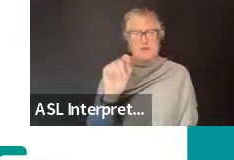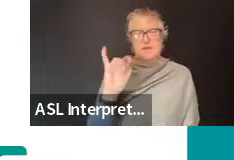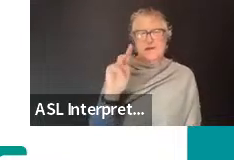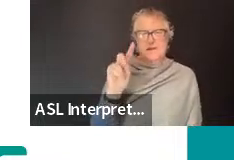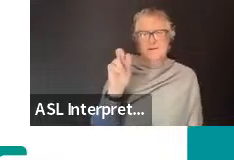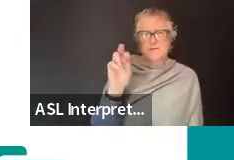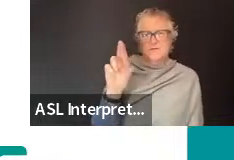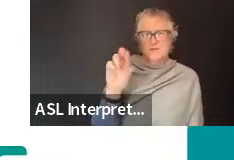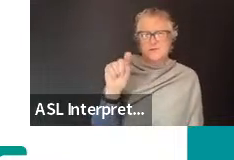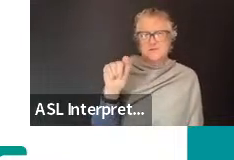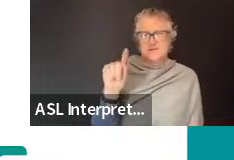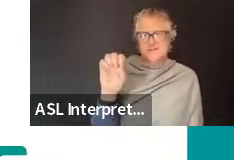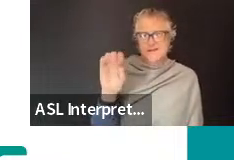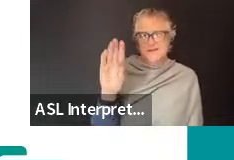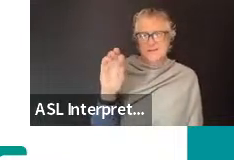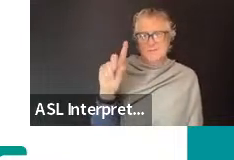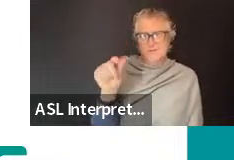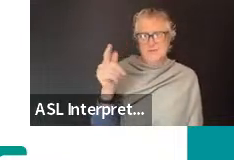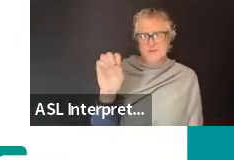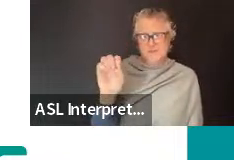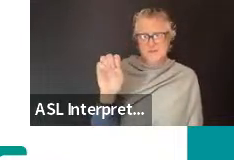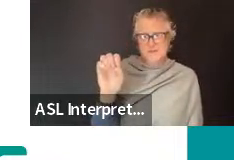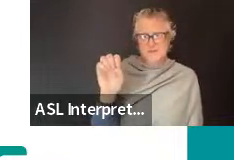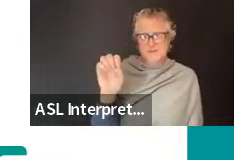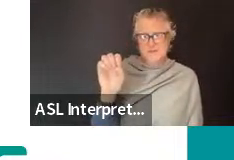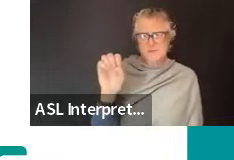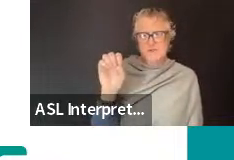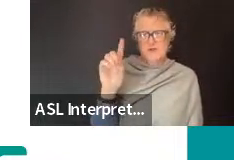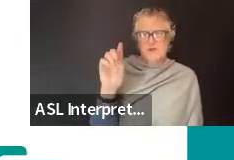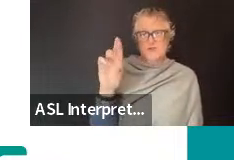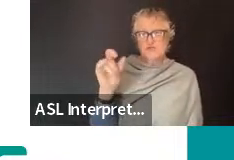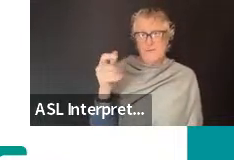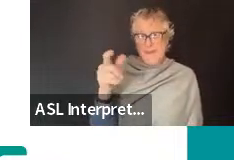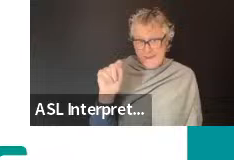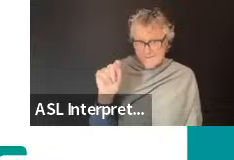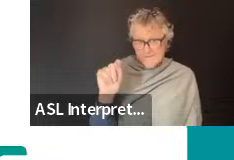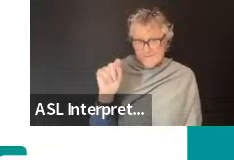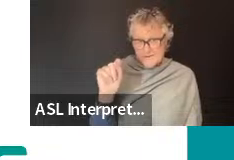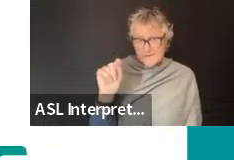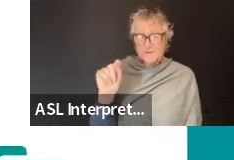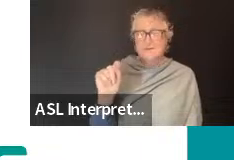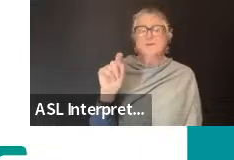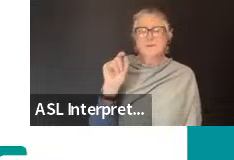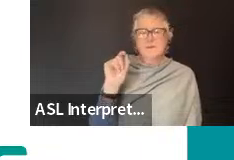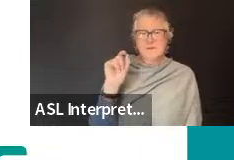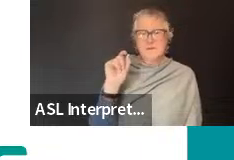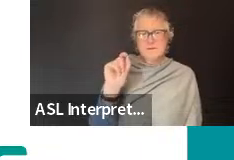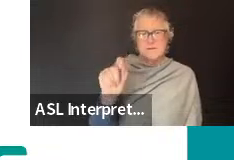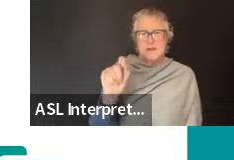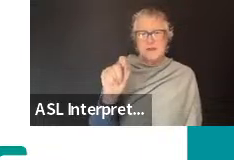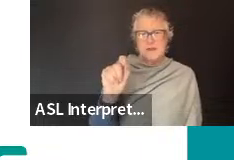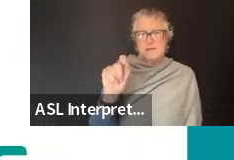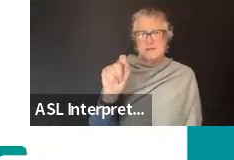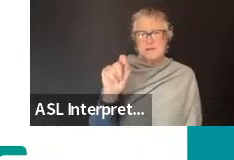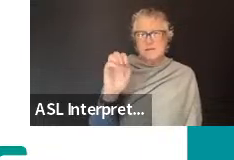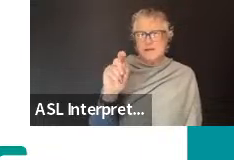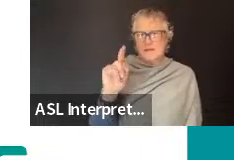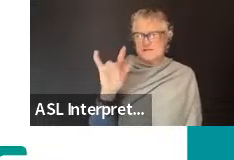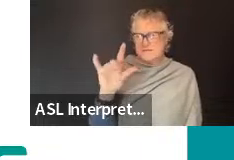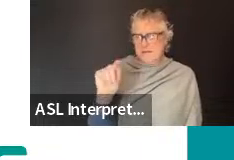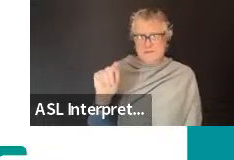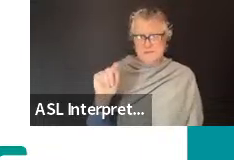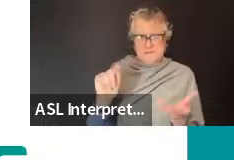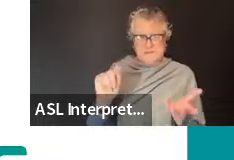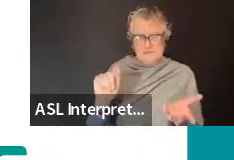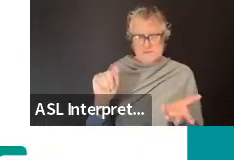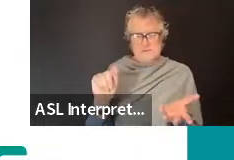www.interstatebridge.org draft SEIS, for ways to submit official public comment. So to submit